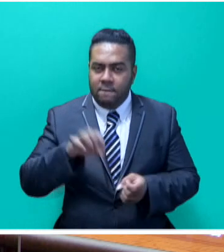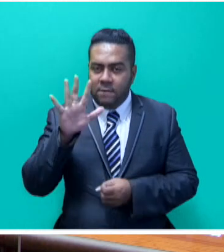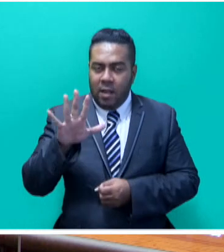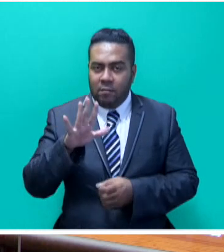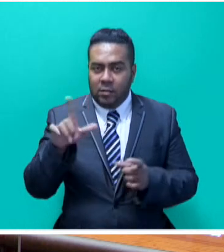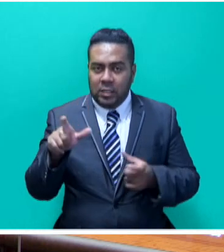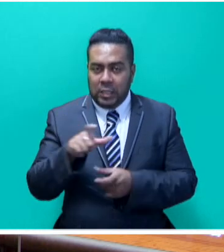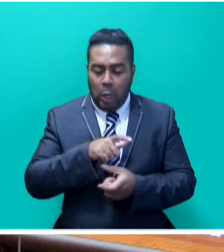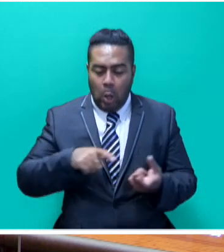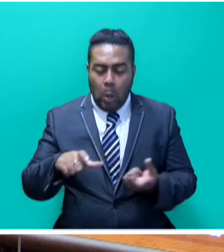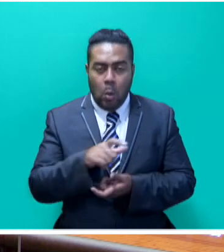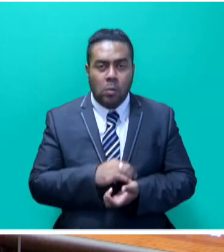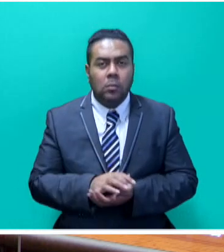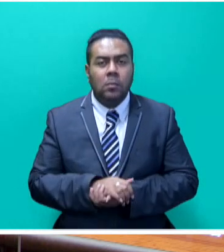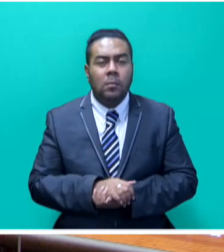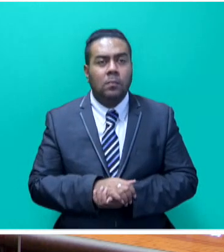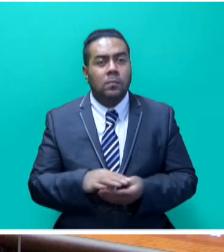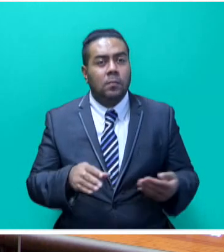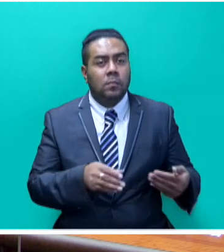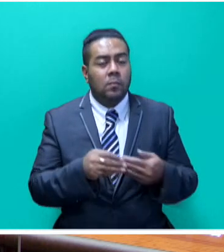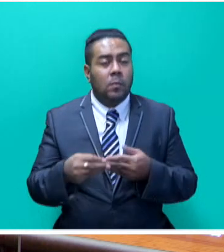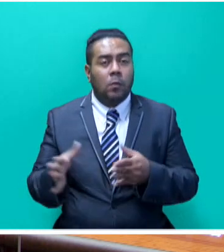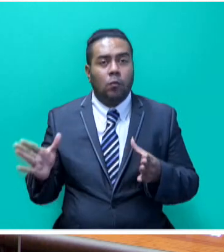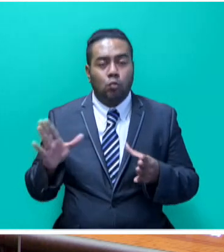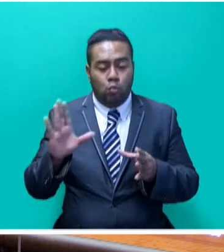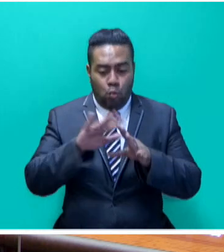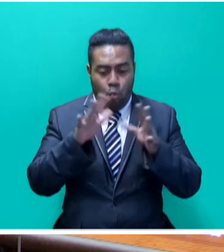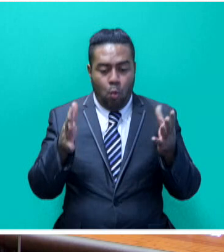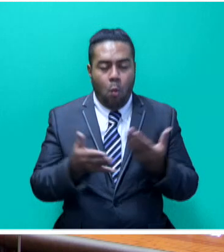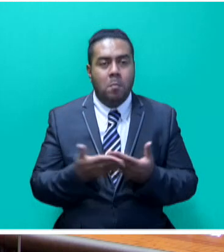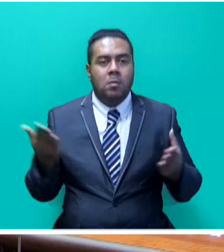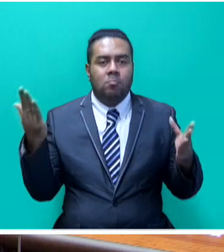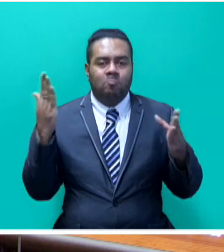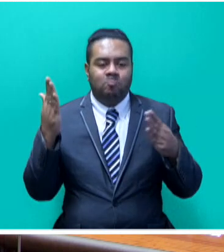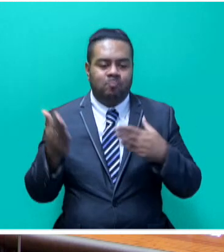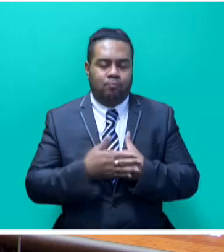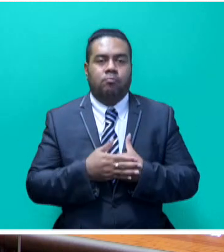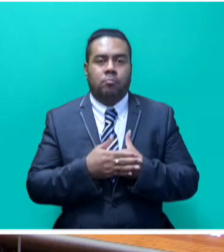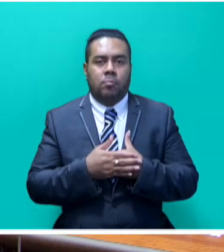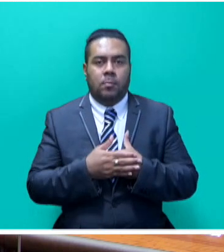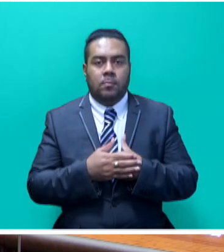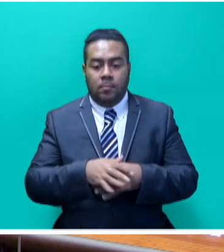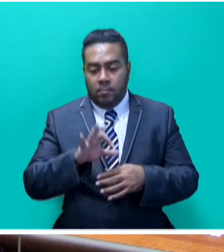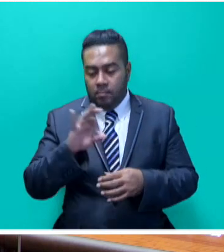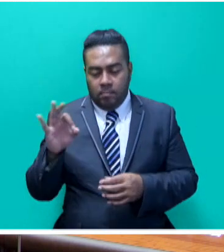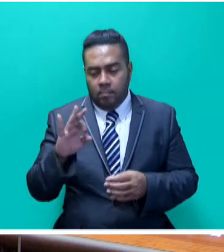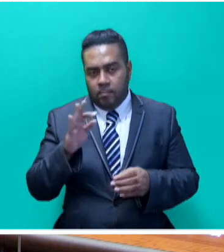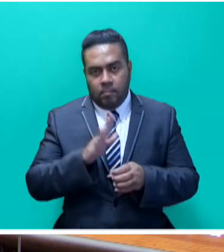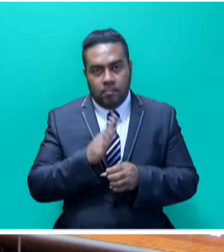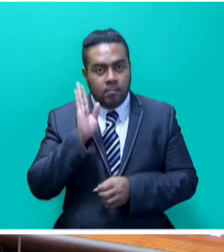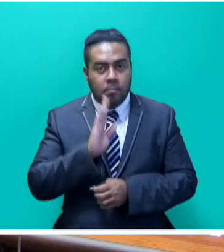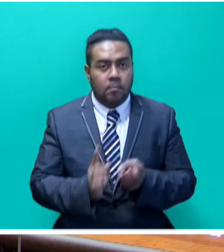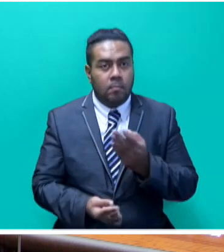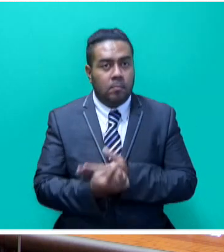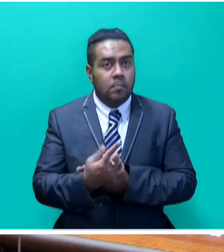and the COVID-19 pandemic that led to global shutdown. This is a feat never achieved by any government. The previous governments did